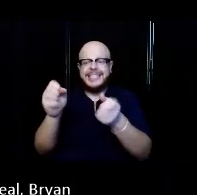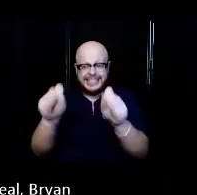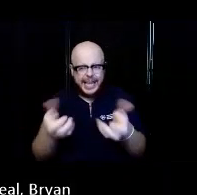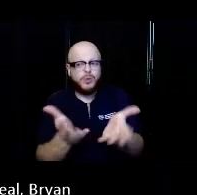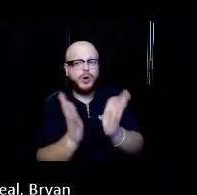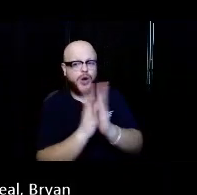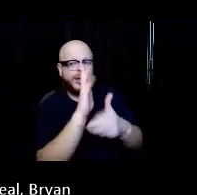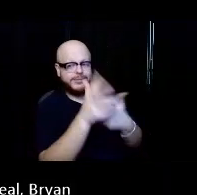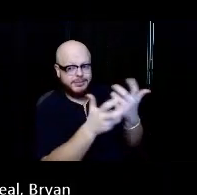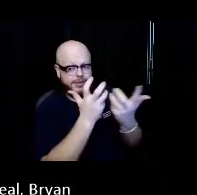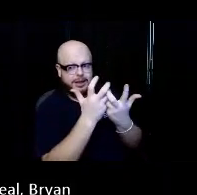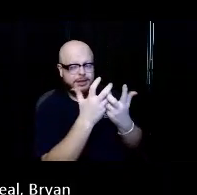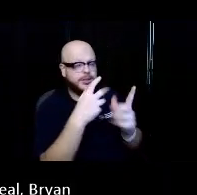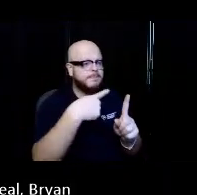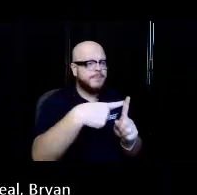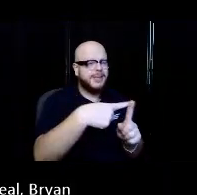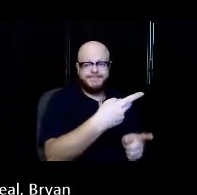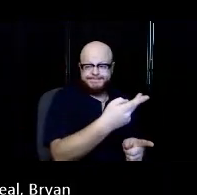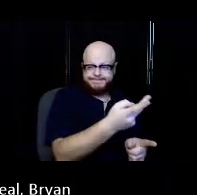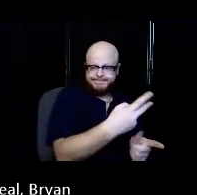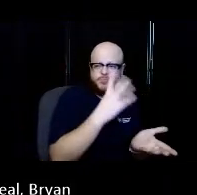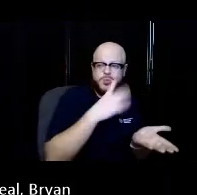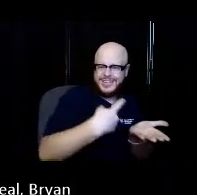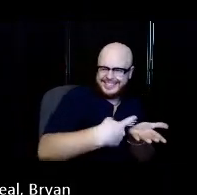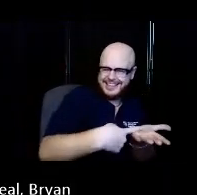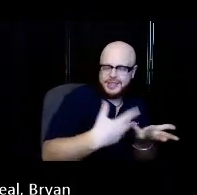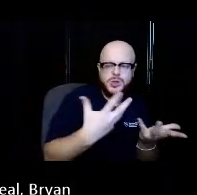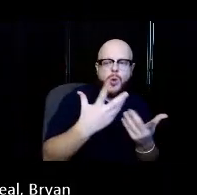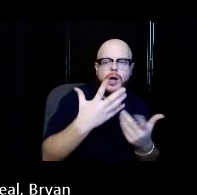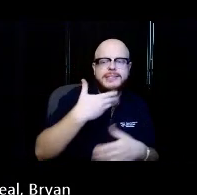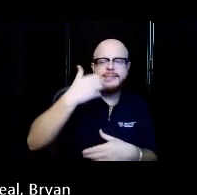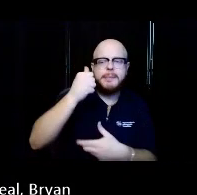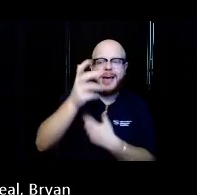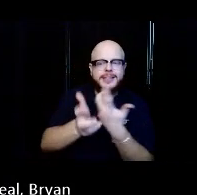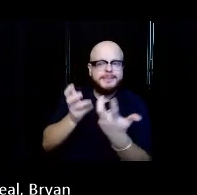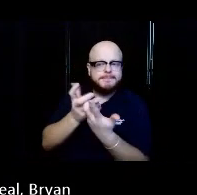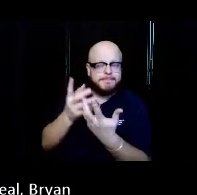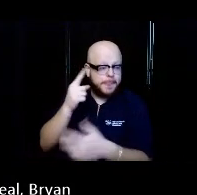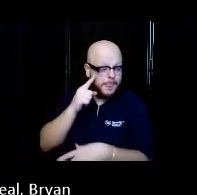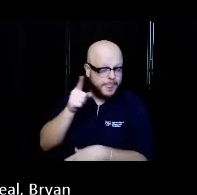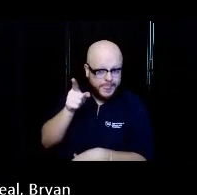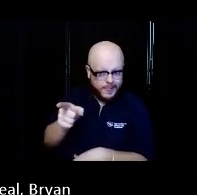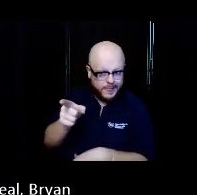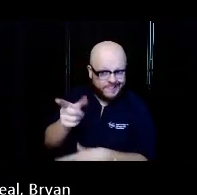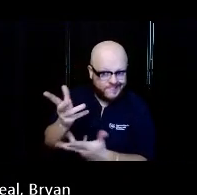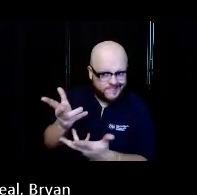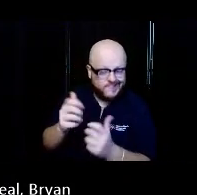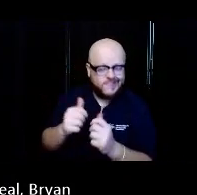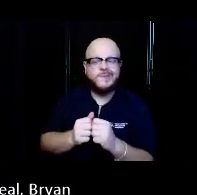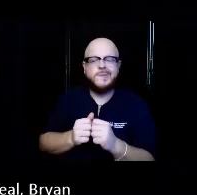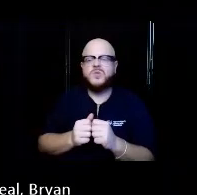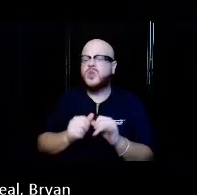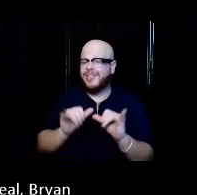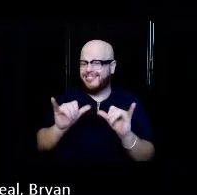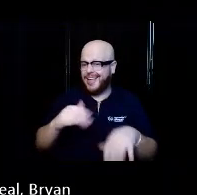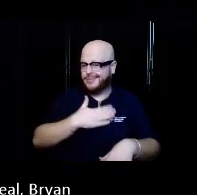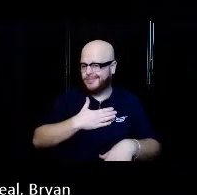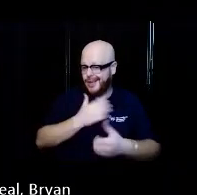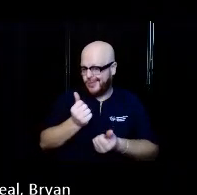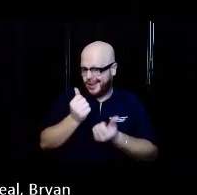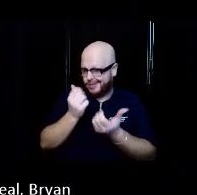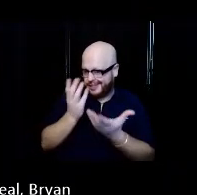is the reasonable accommodation that would be effective in removing that barrier. And so that is what I would say to that.